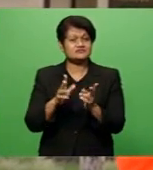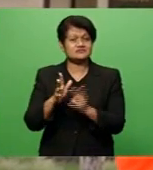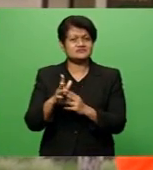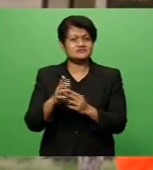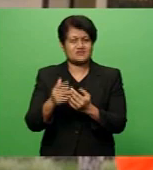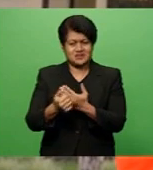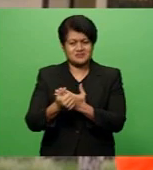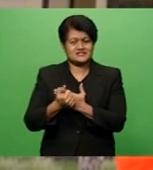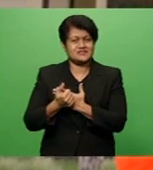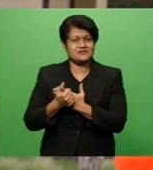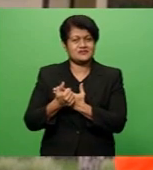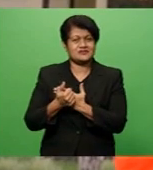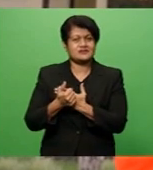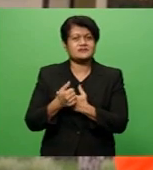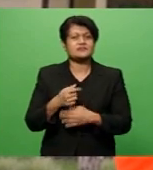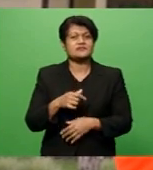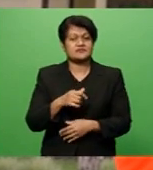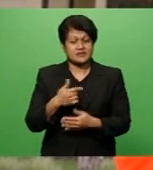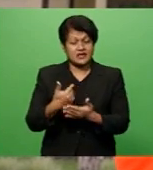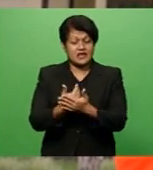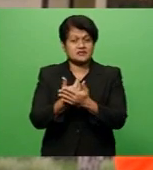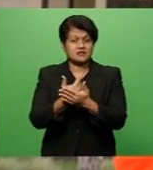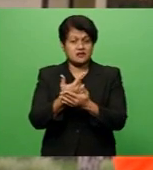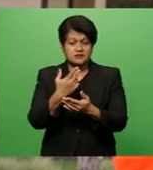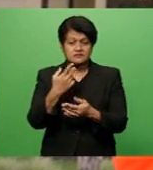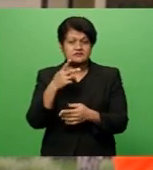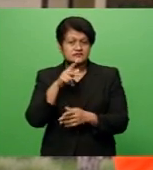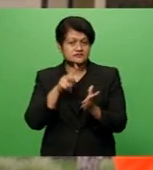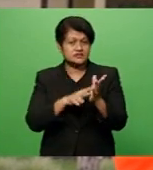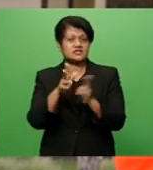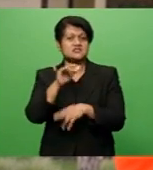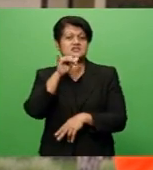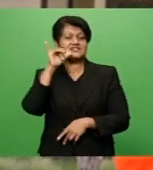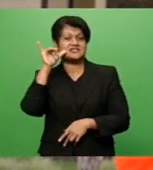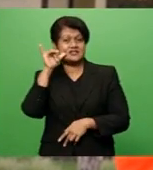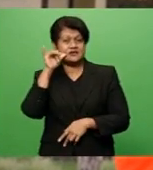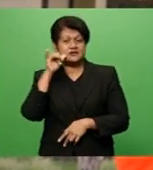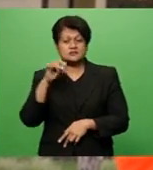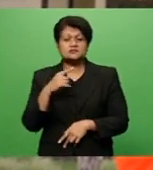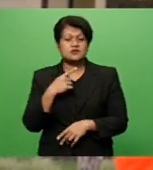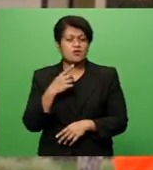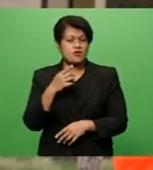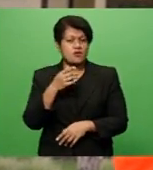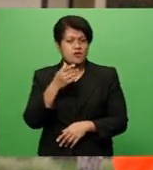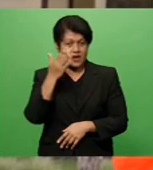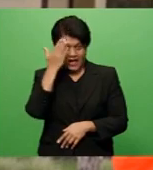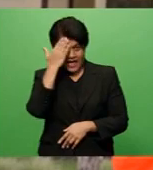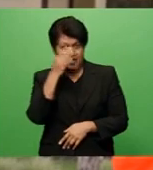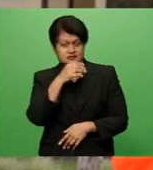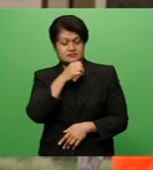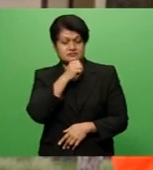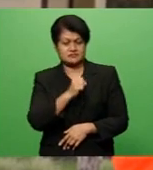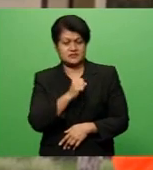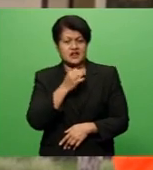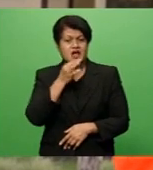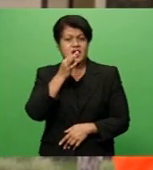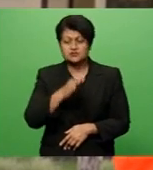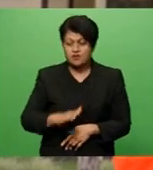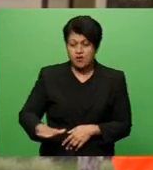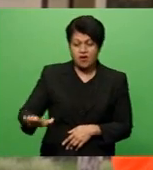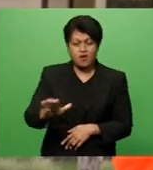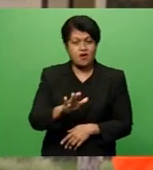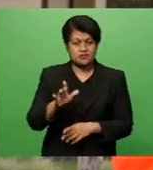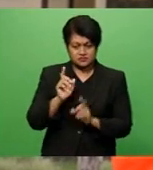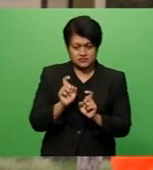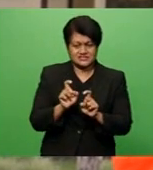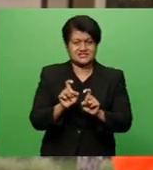floodwaters entered the village yesterday morning. Without taking any risk, the Turanganikoro has advised all evacuees to remain in those